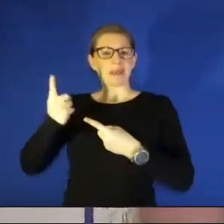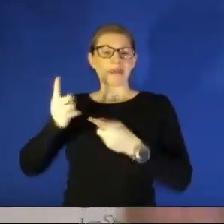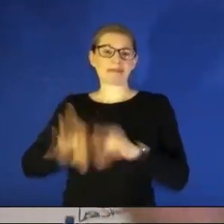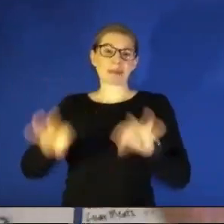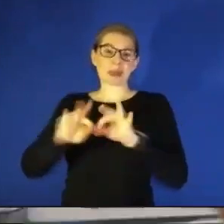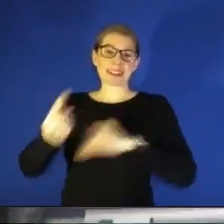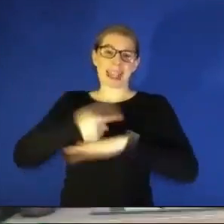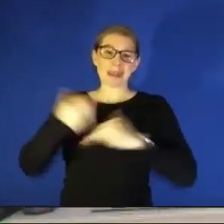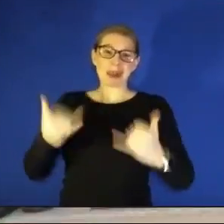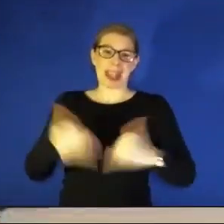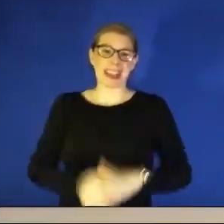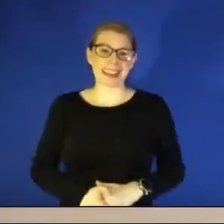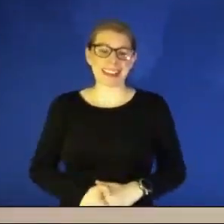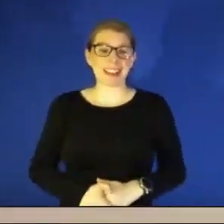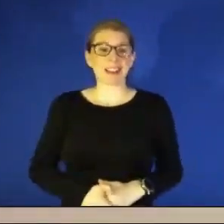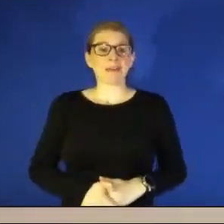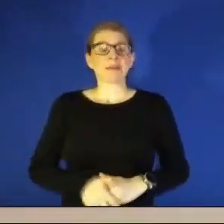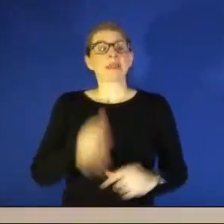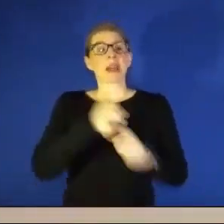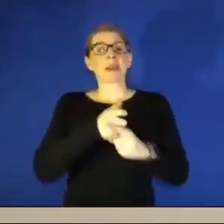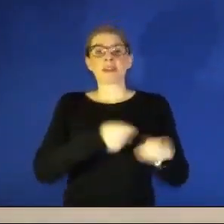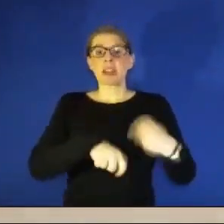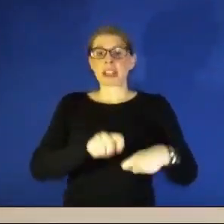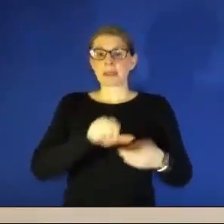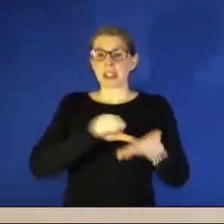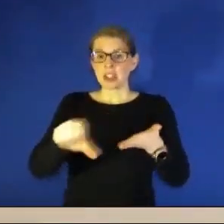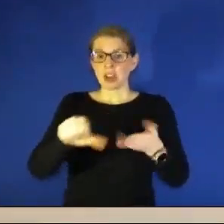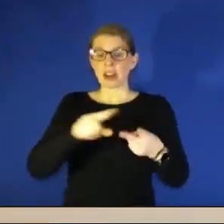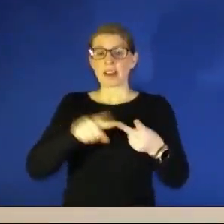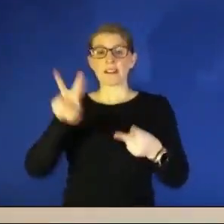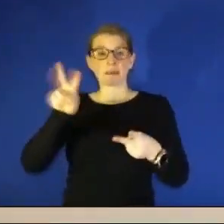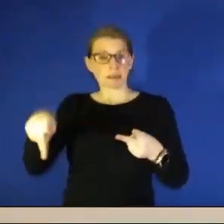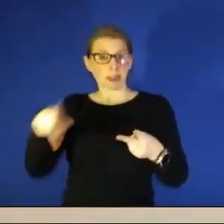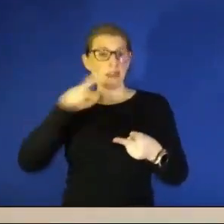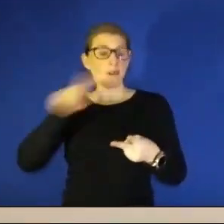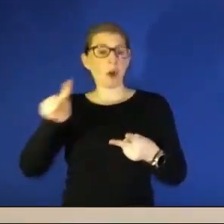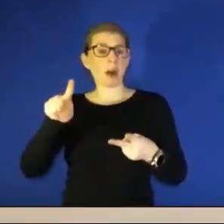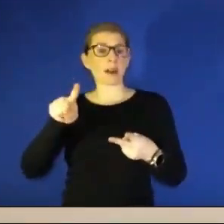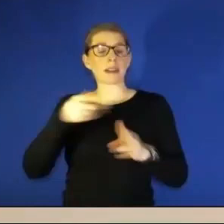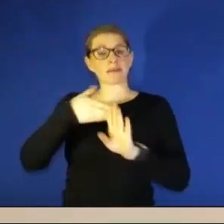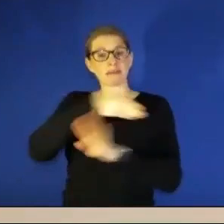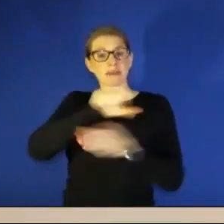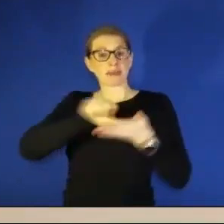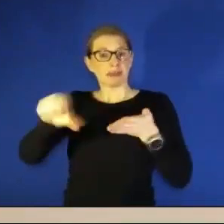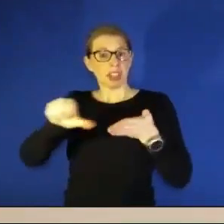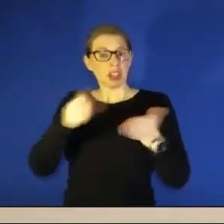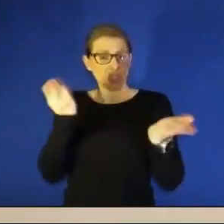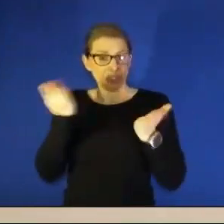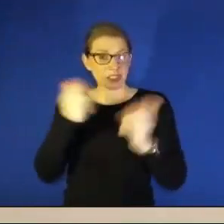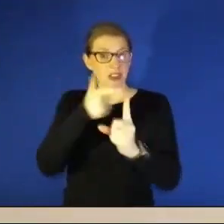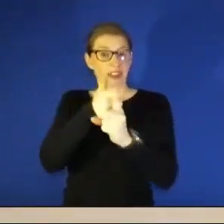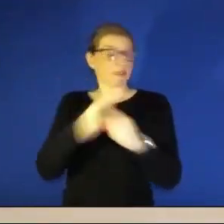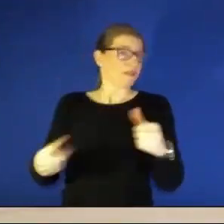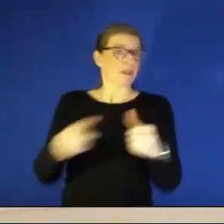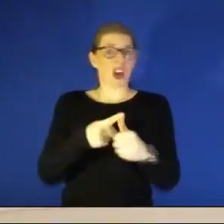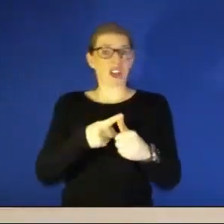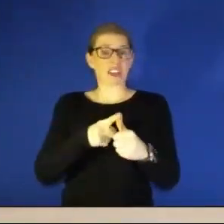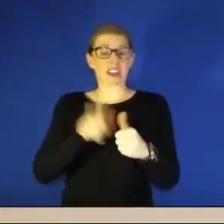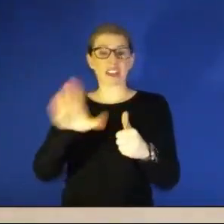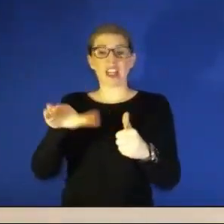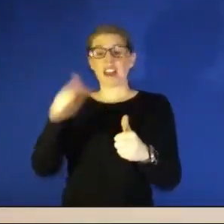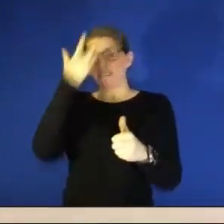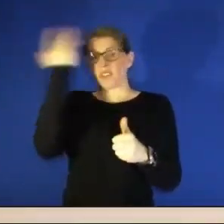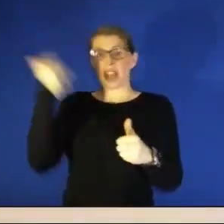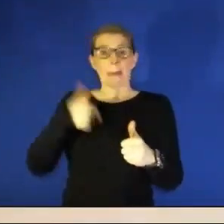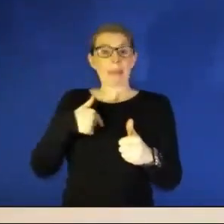Dr. Coomer is the transplant surgeon. He's the vice president of operative services. You're the first to say, hey, forget about me. The nurses